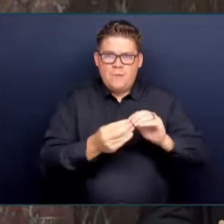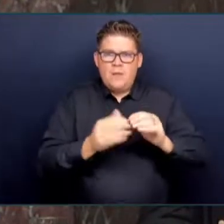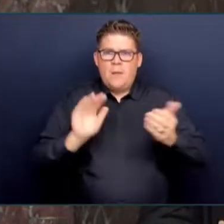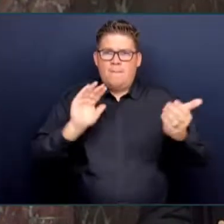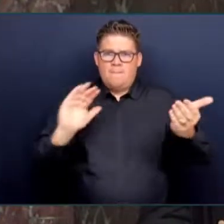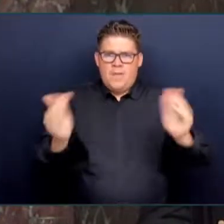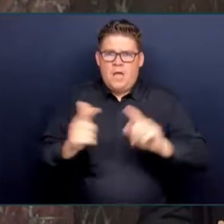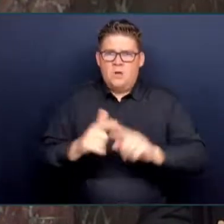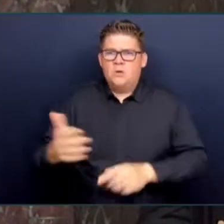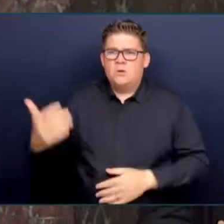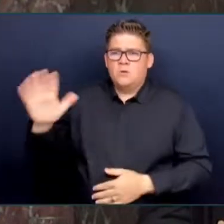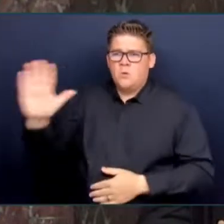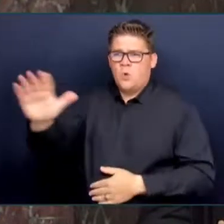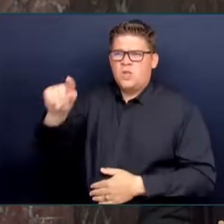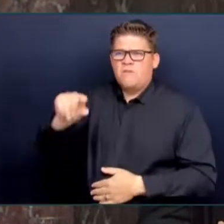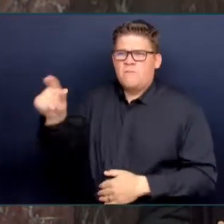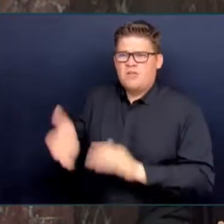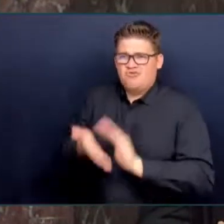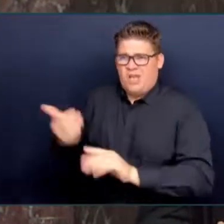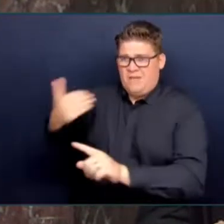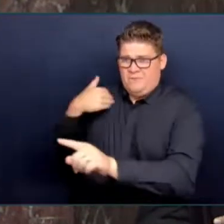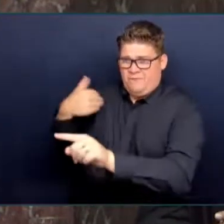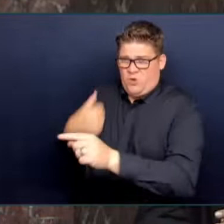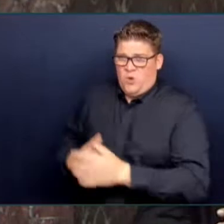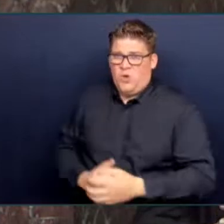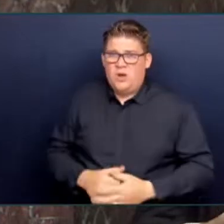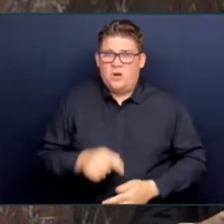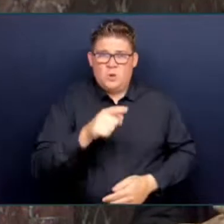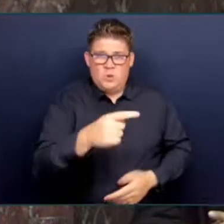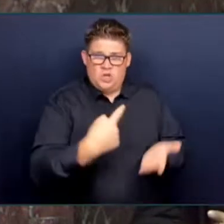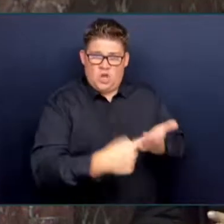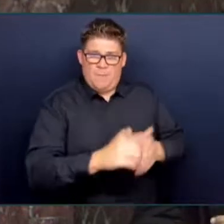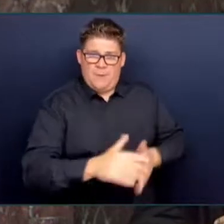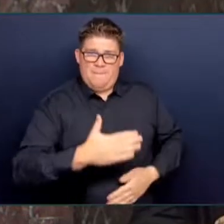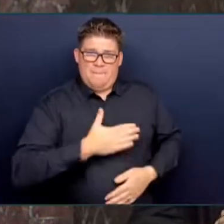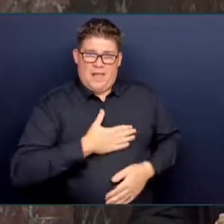my constituency, Mr. Speaker. Members,